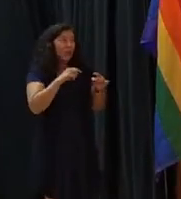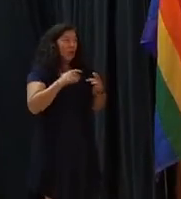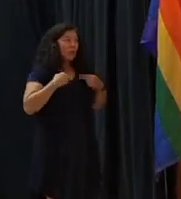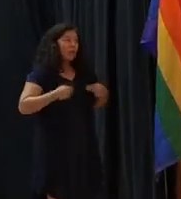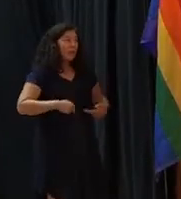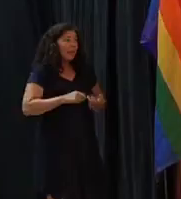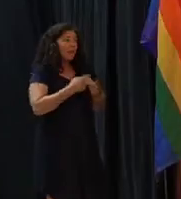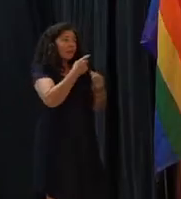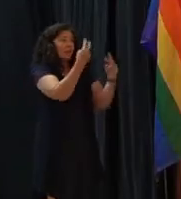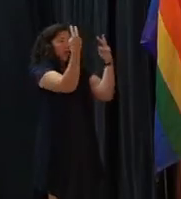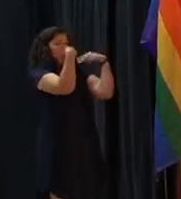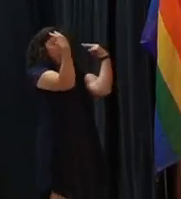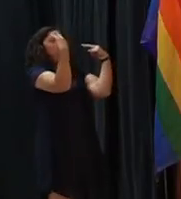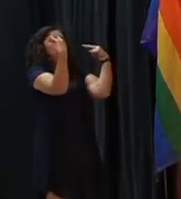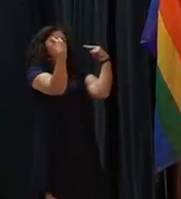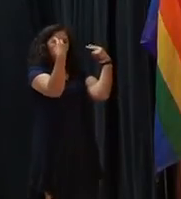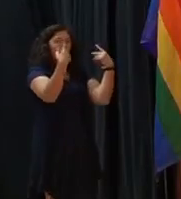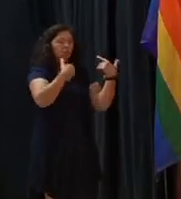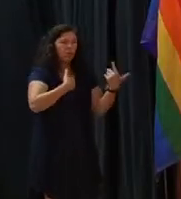to